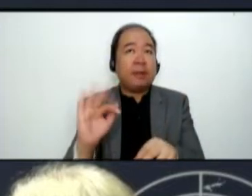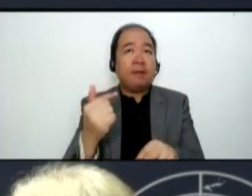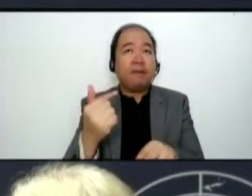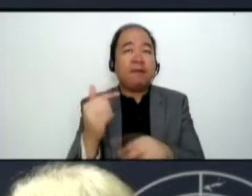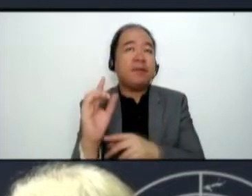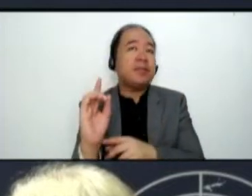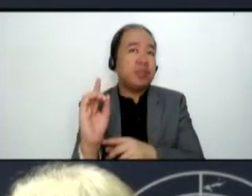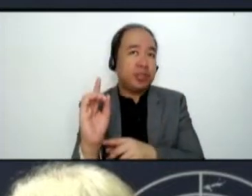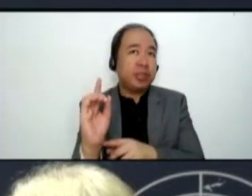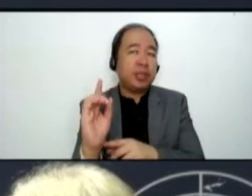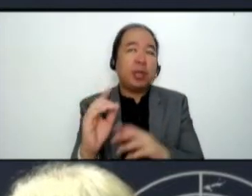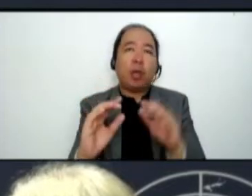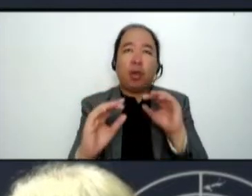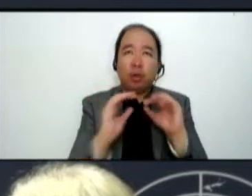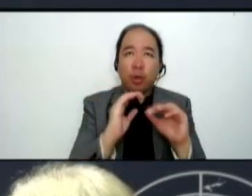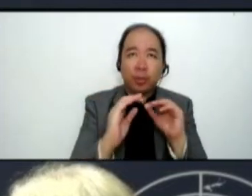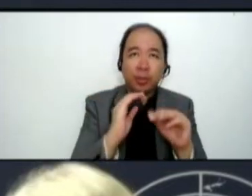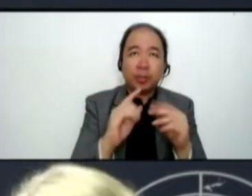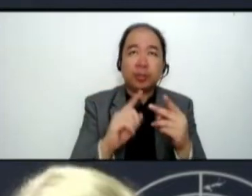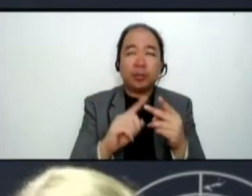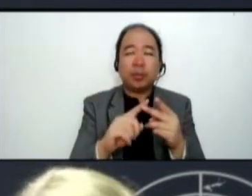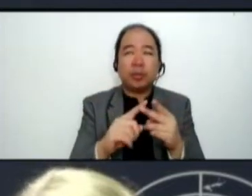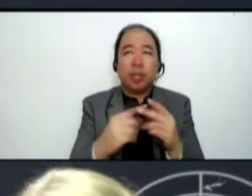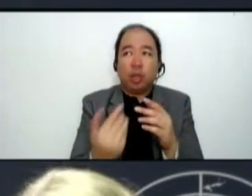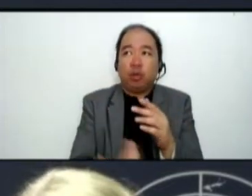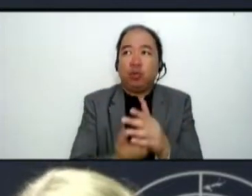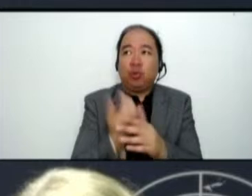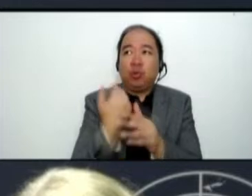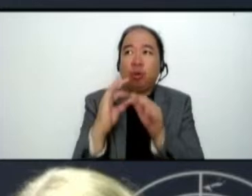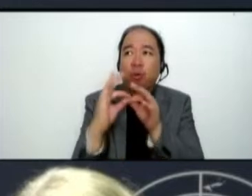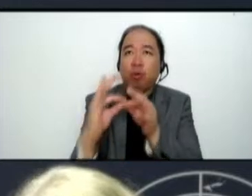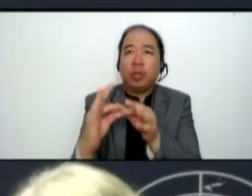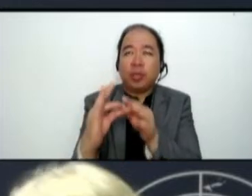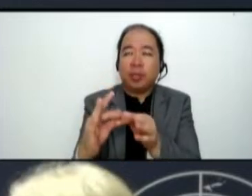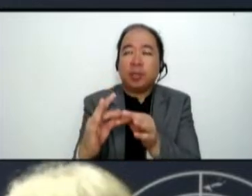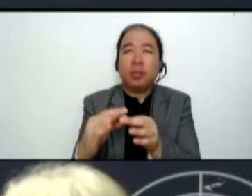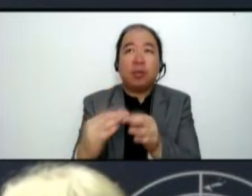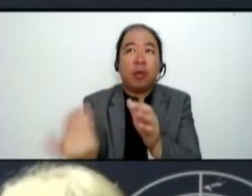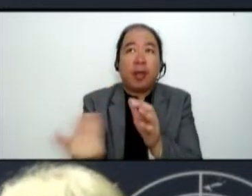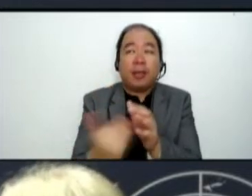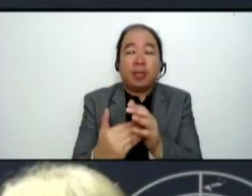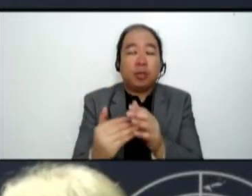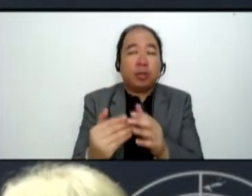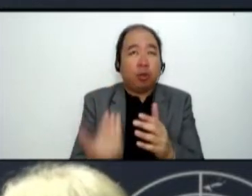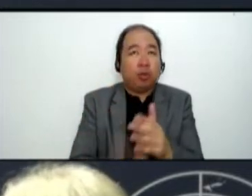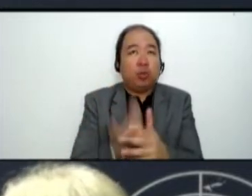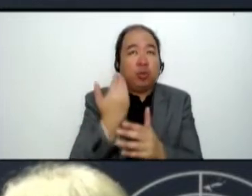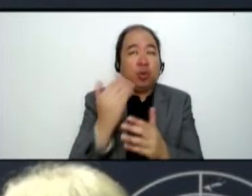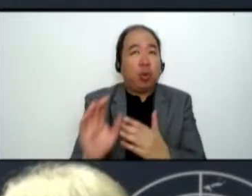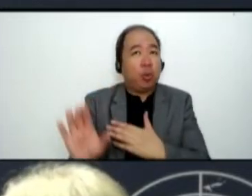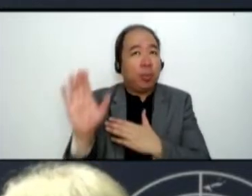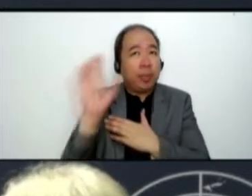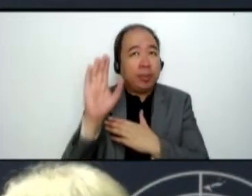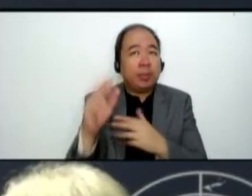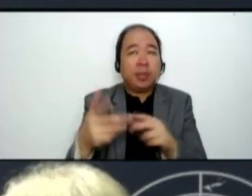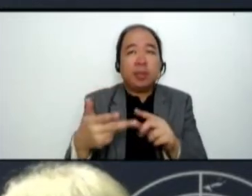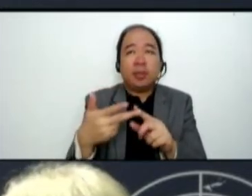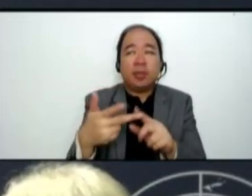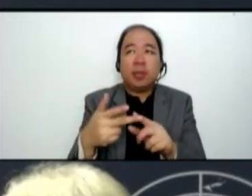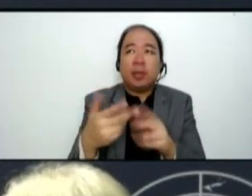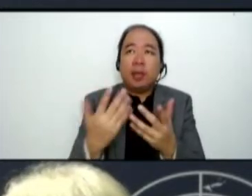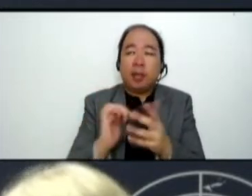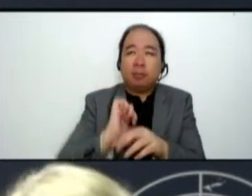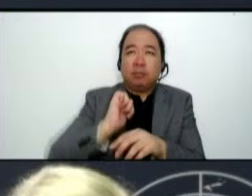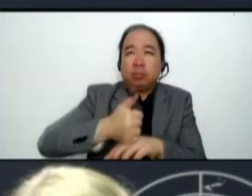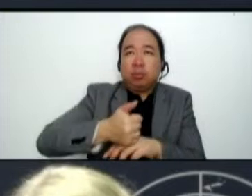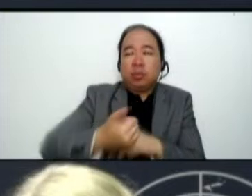well. Communication, new kind of connectivity leading to renewed commitment, and then finally to the creation of a new type of community. And this